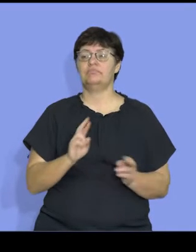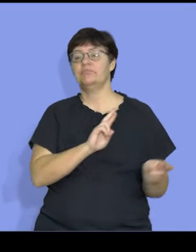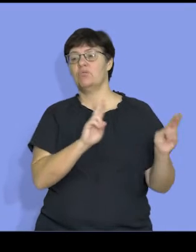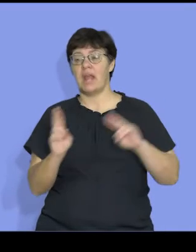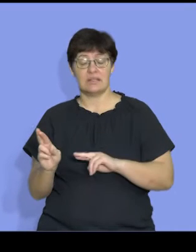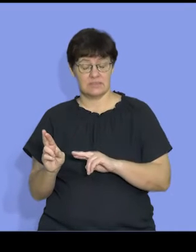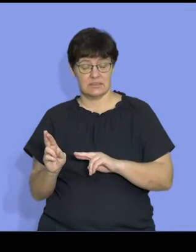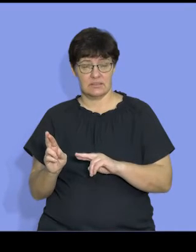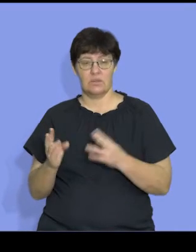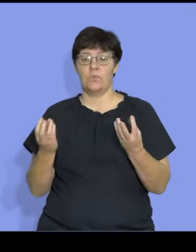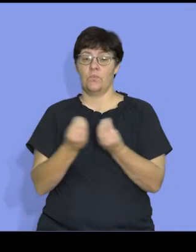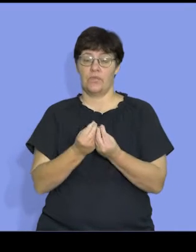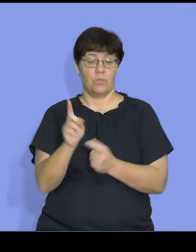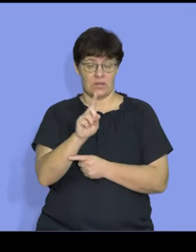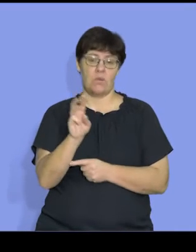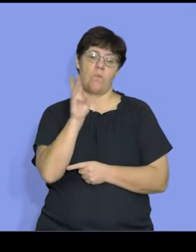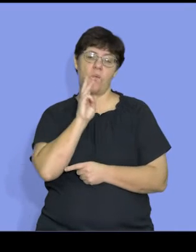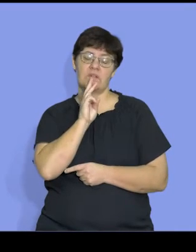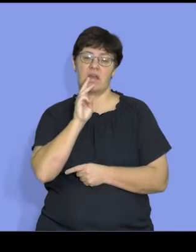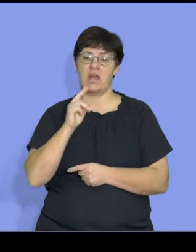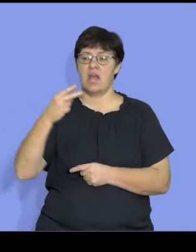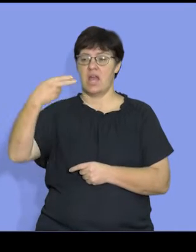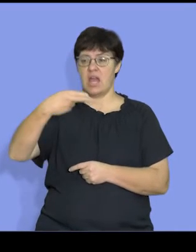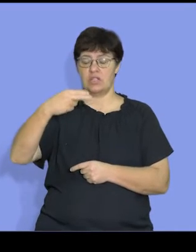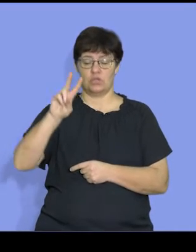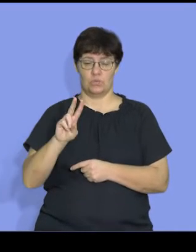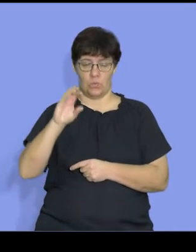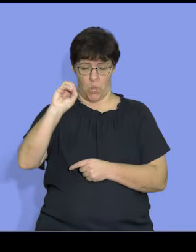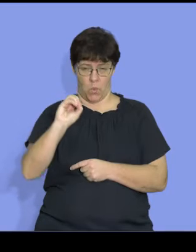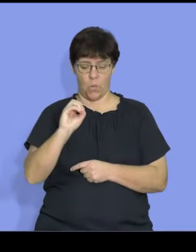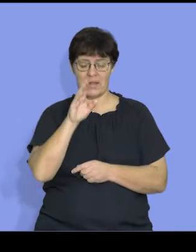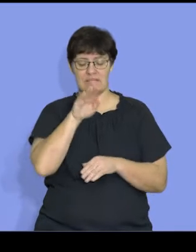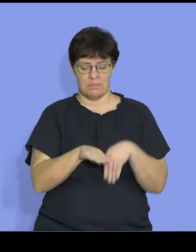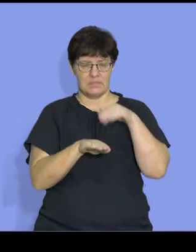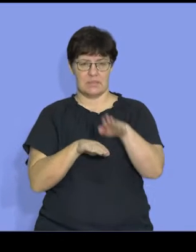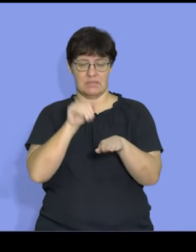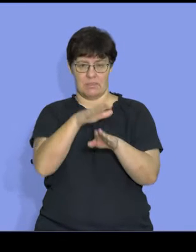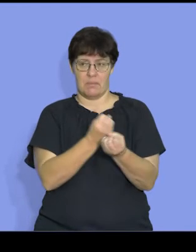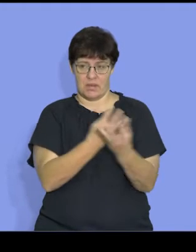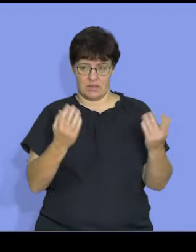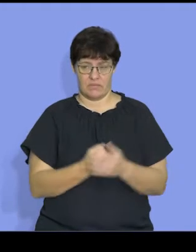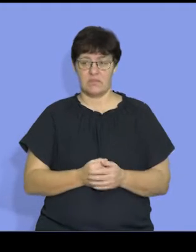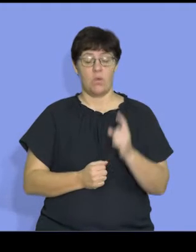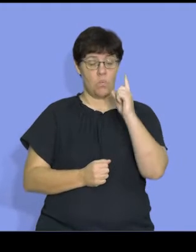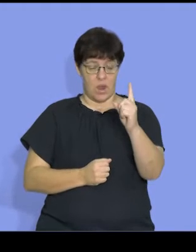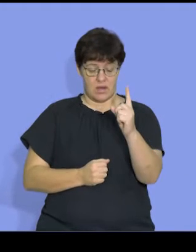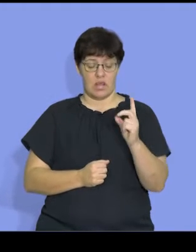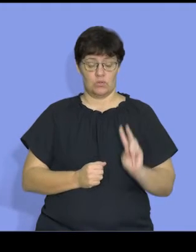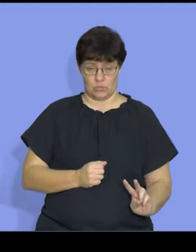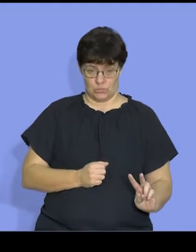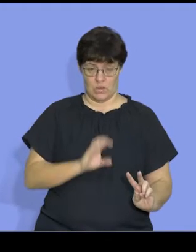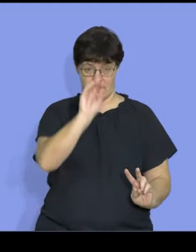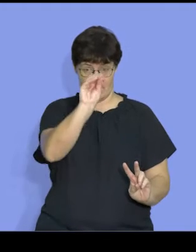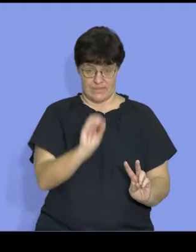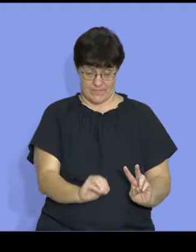reacts with water through a multi-step reaction. So we've got reaction 1 and reaction 2,